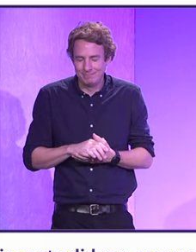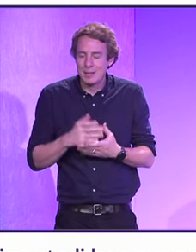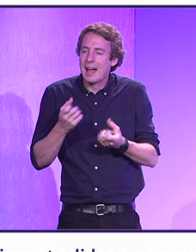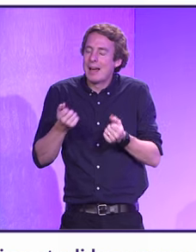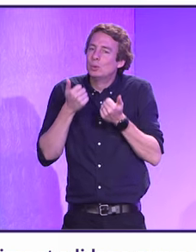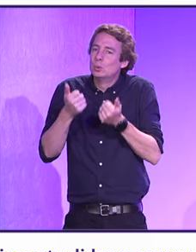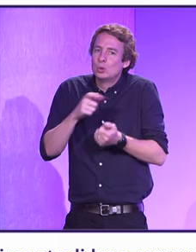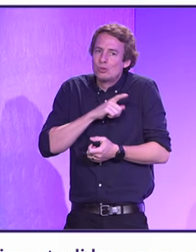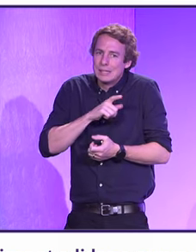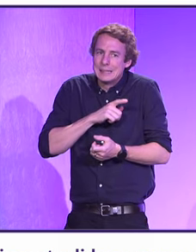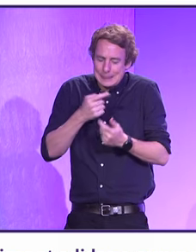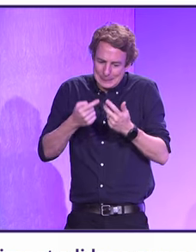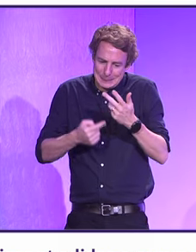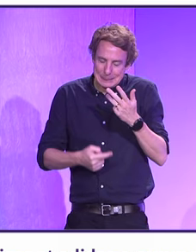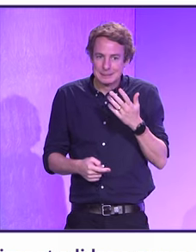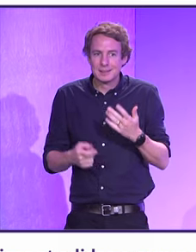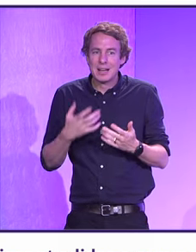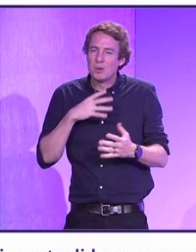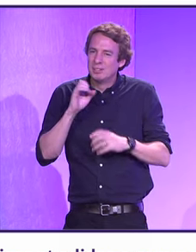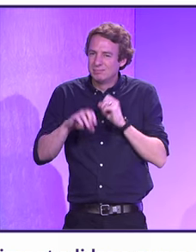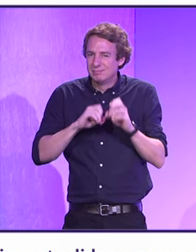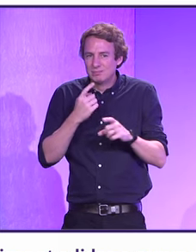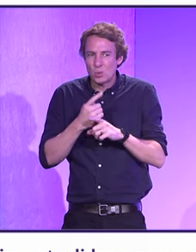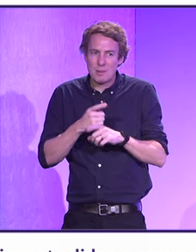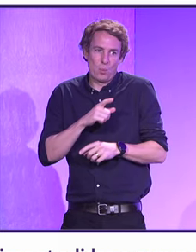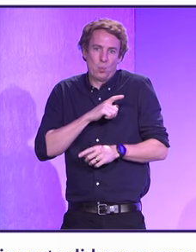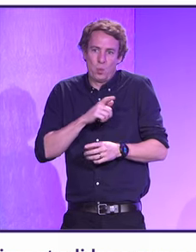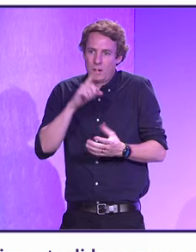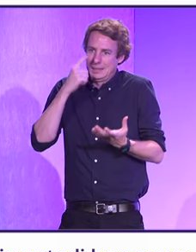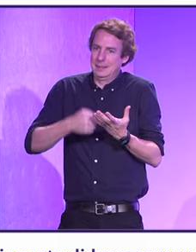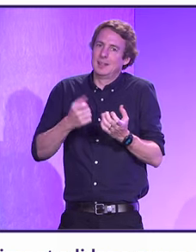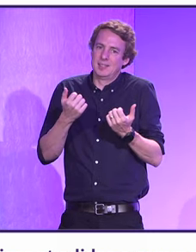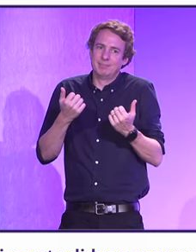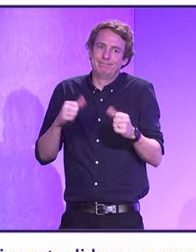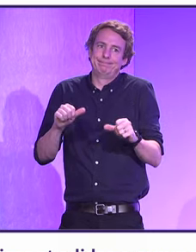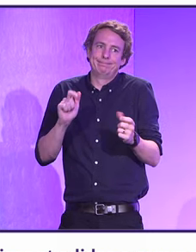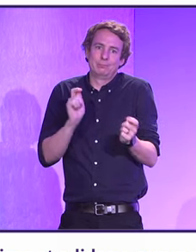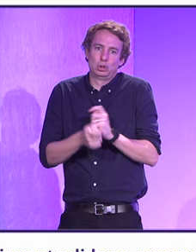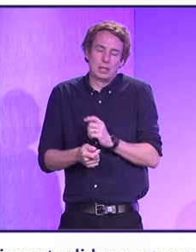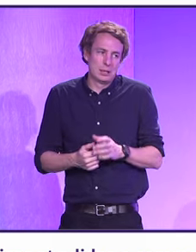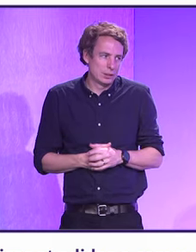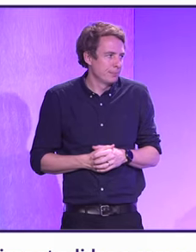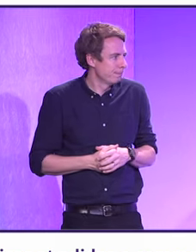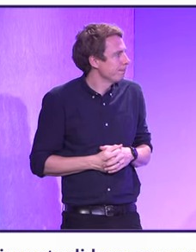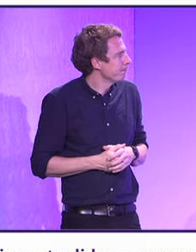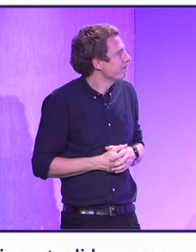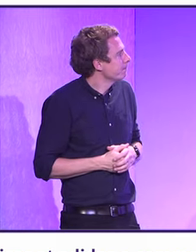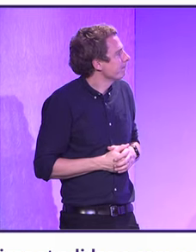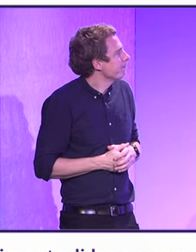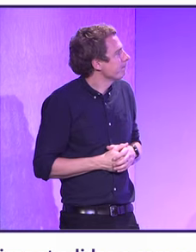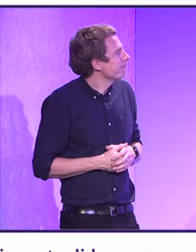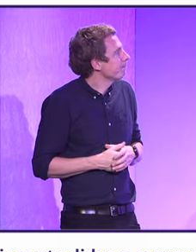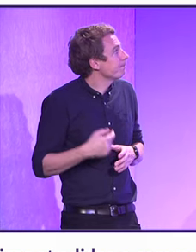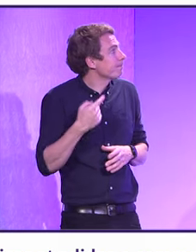have some reasons, and I will walk through four of them, so the main reasons why we did the shift. The first is